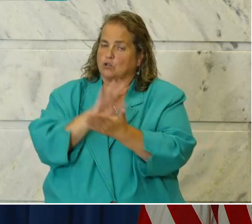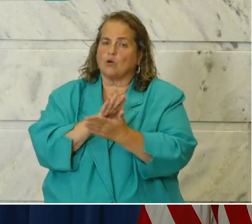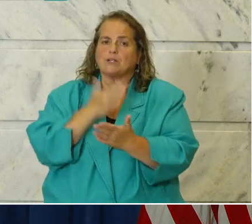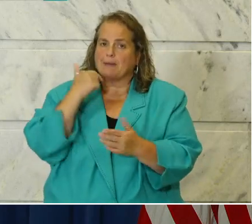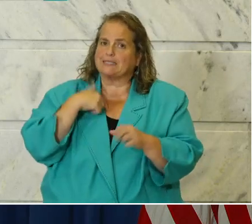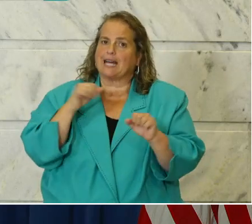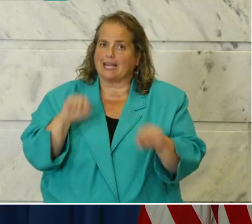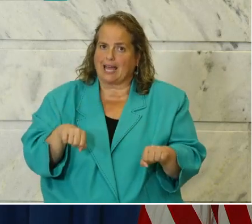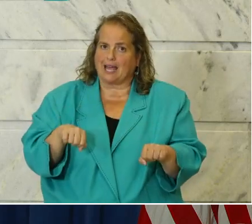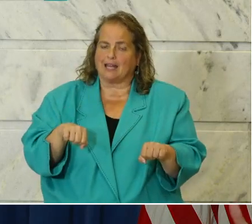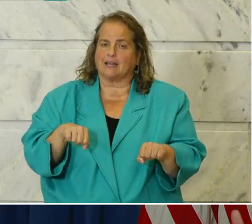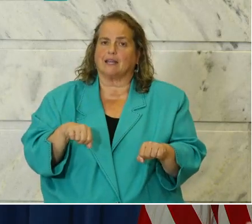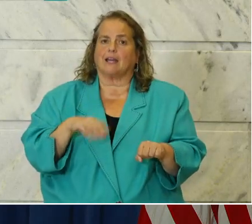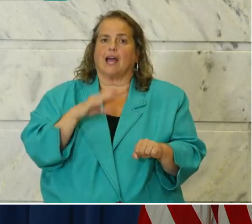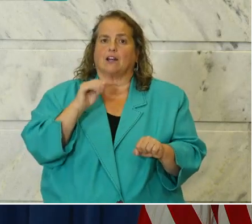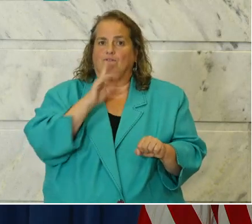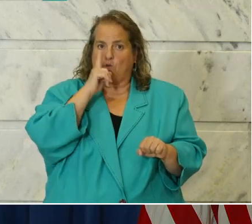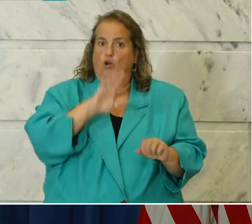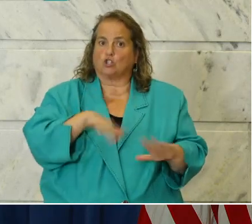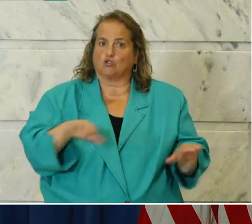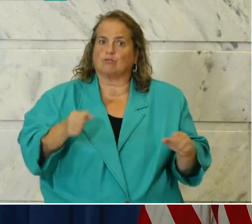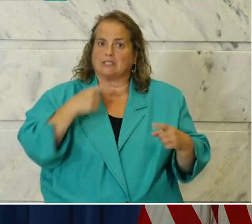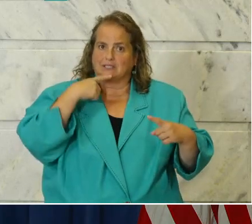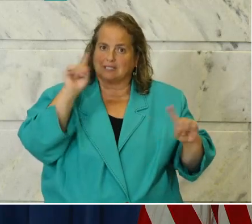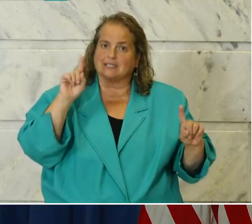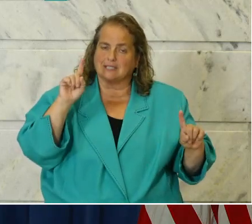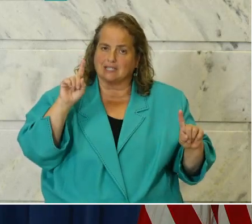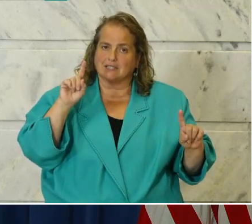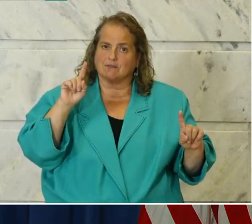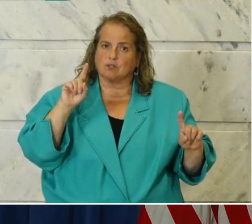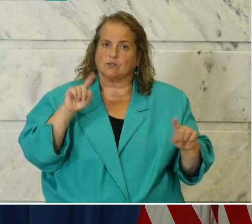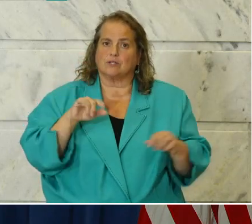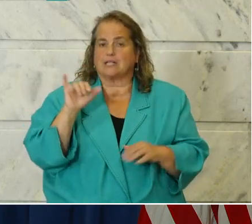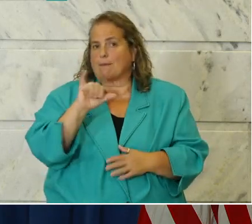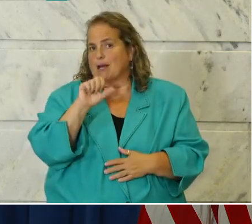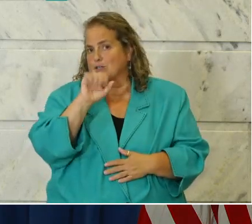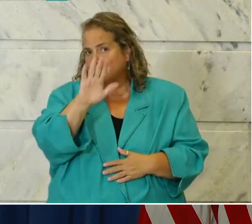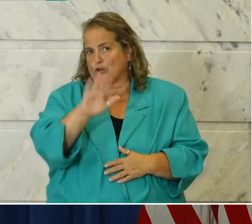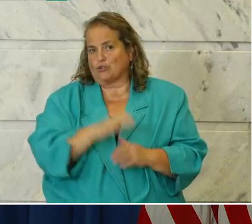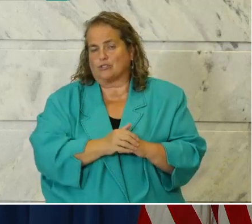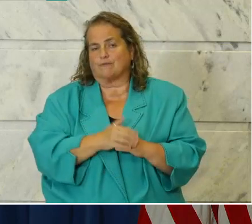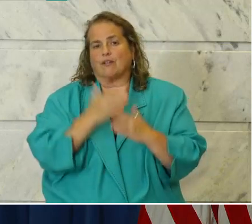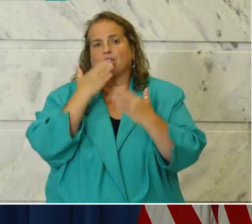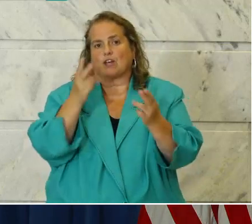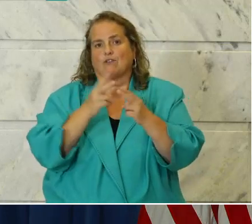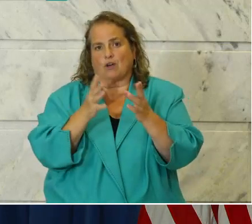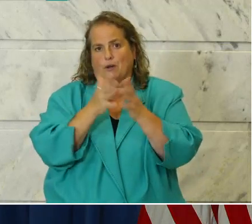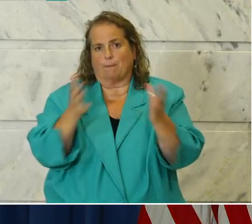achievement and where they're going, along with yours as well. Thank you all very much.